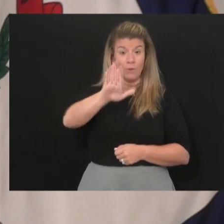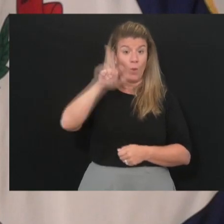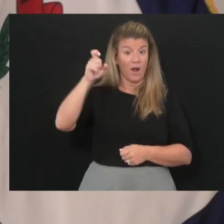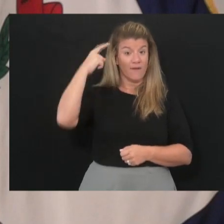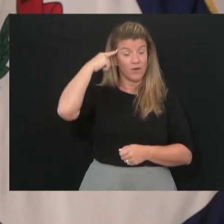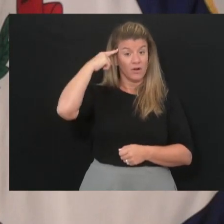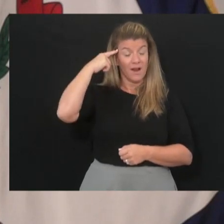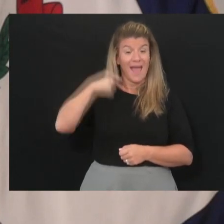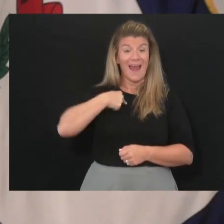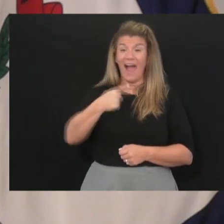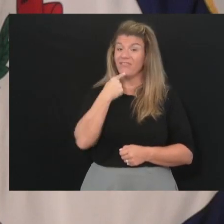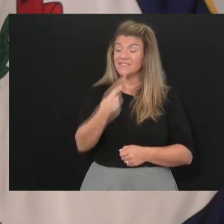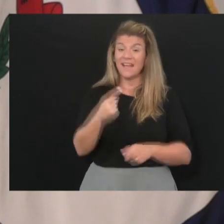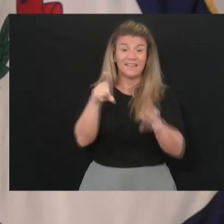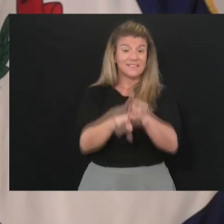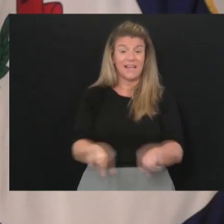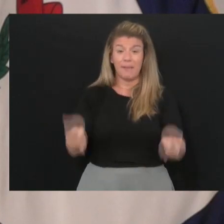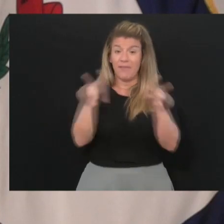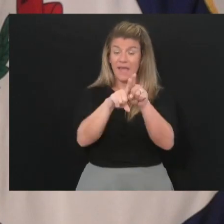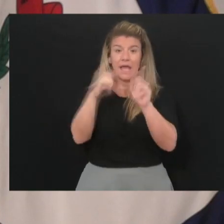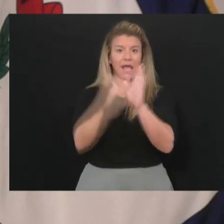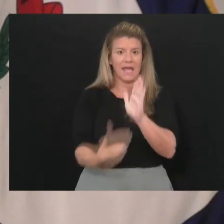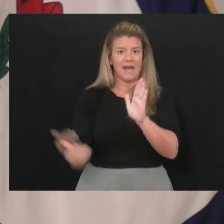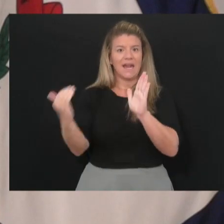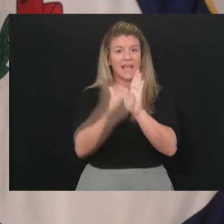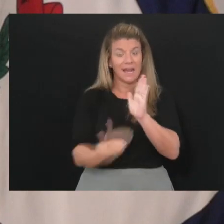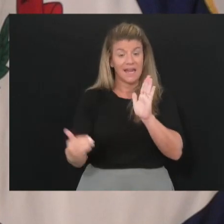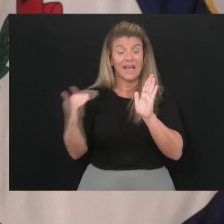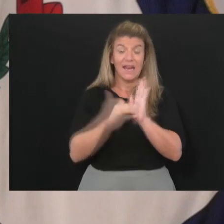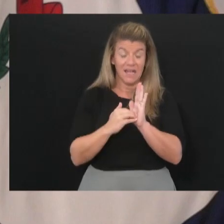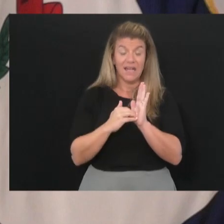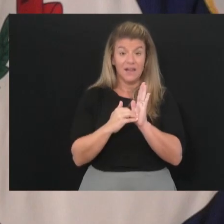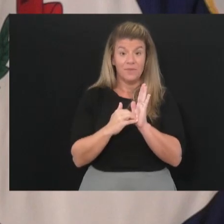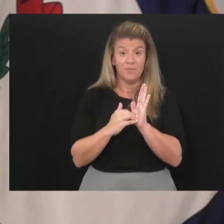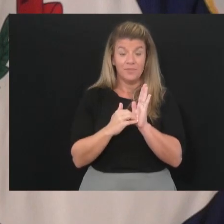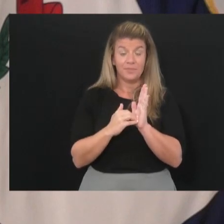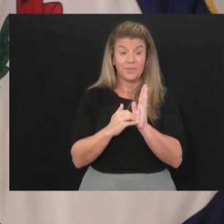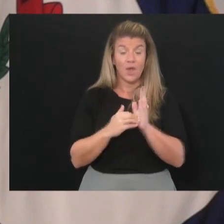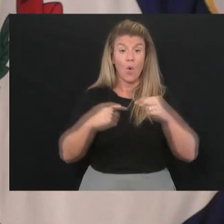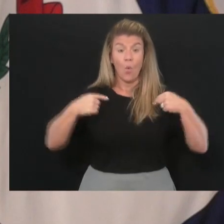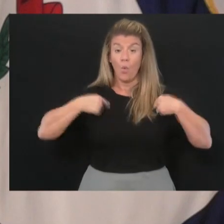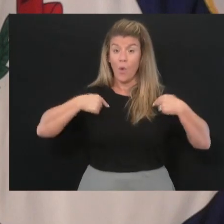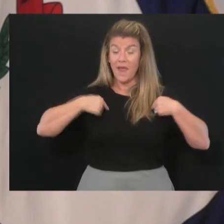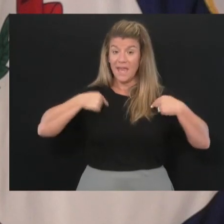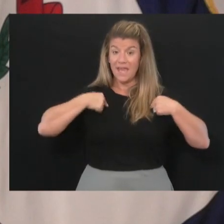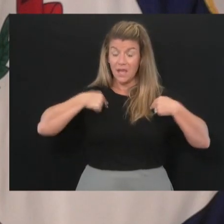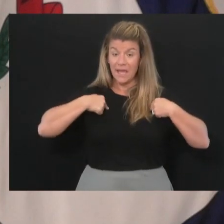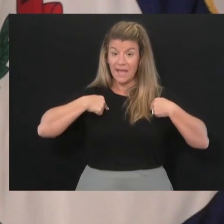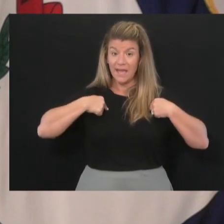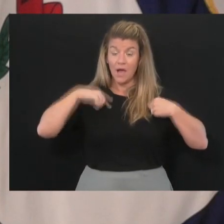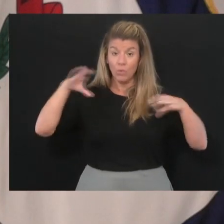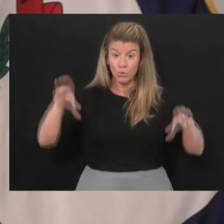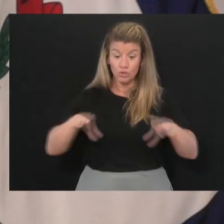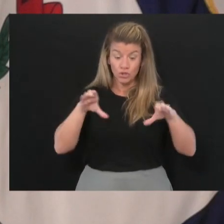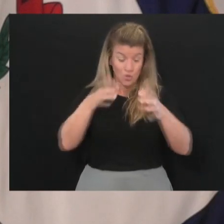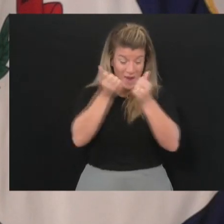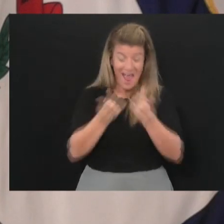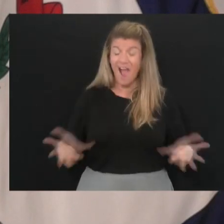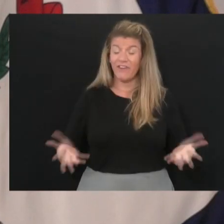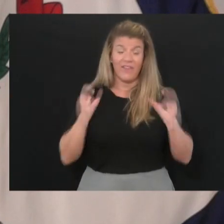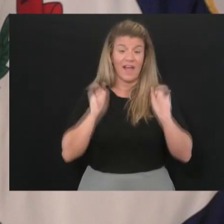repeatedly just this. We absolutely will do everything in our power